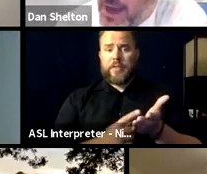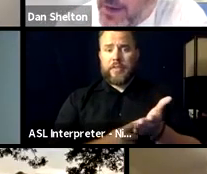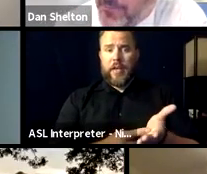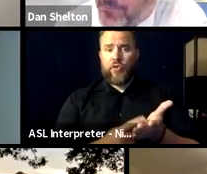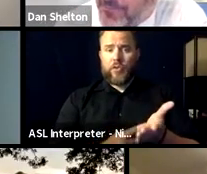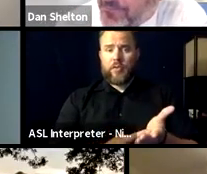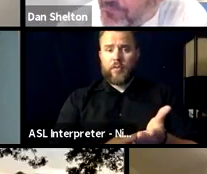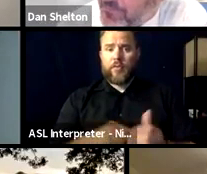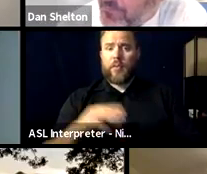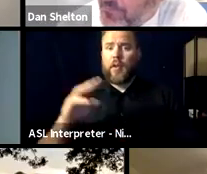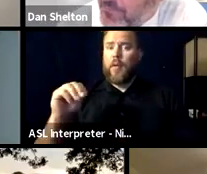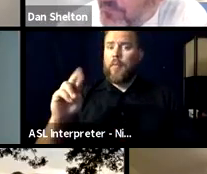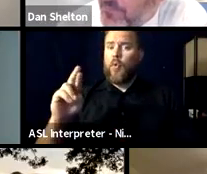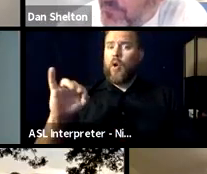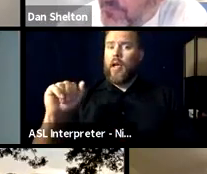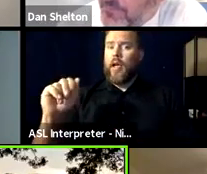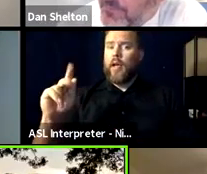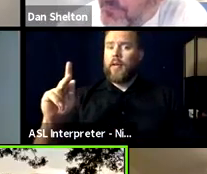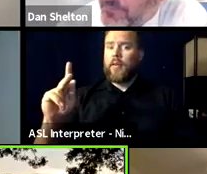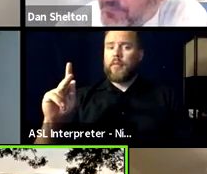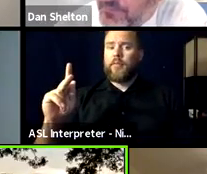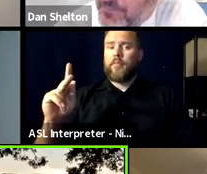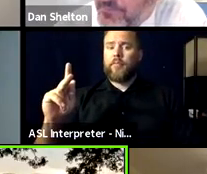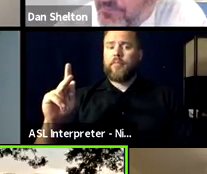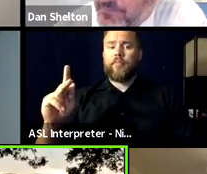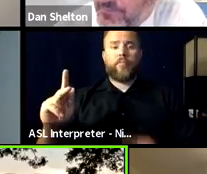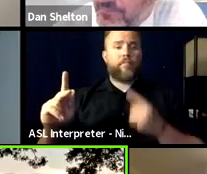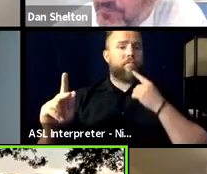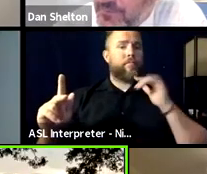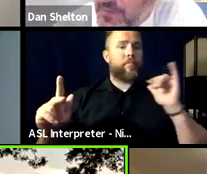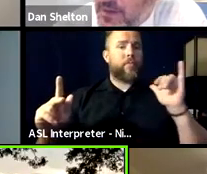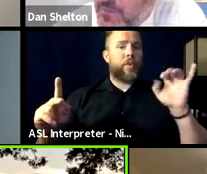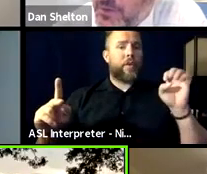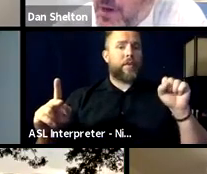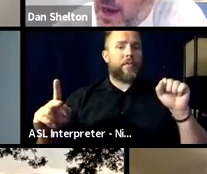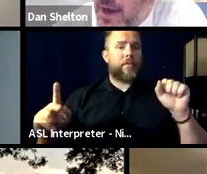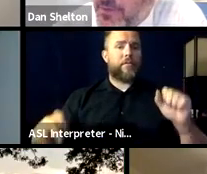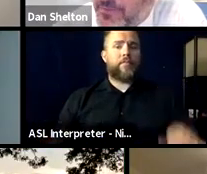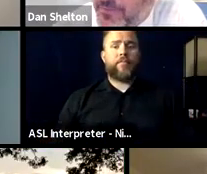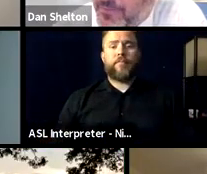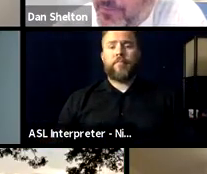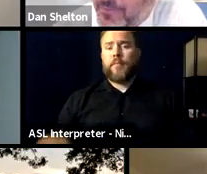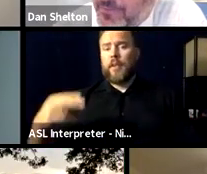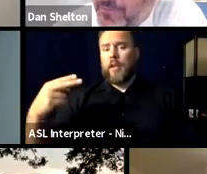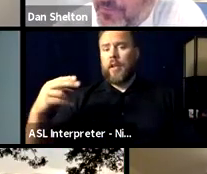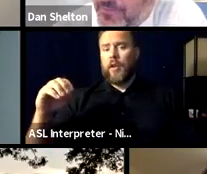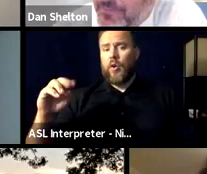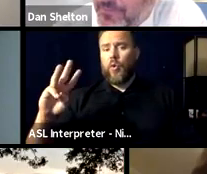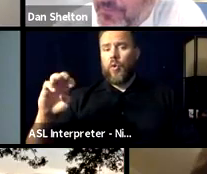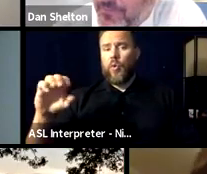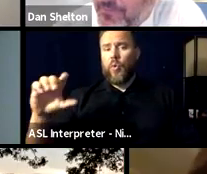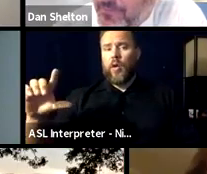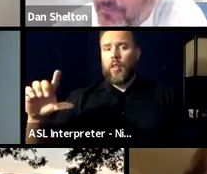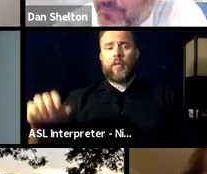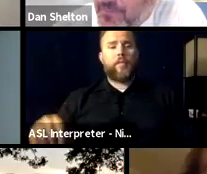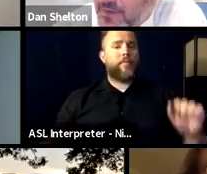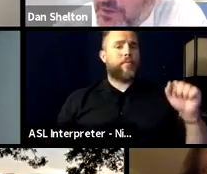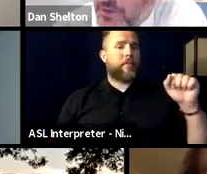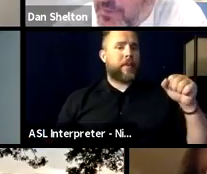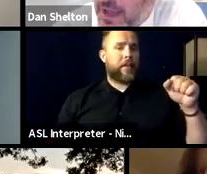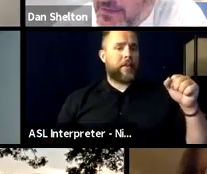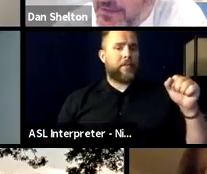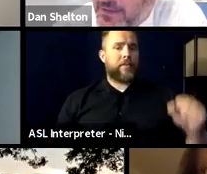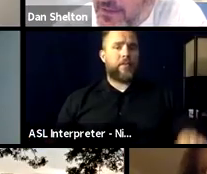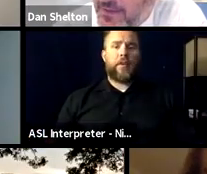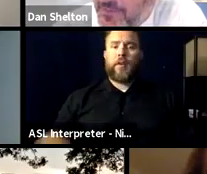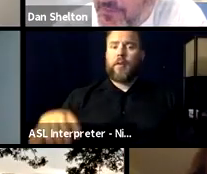Ms. Moriak, Monica Moriak votes yes. Mr. Howell, Warren Howell, yes.